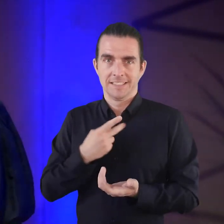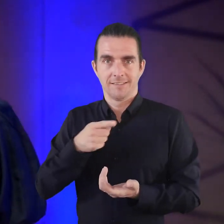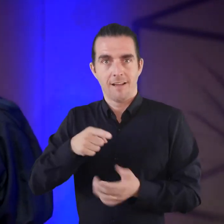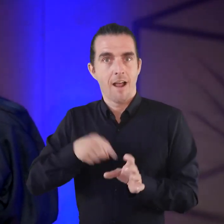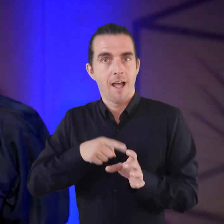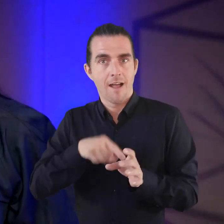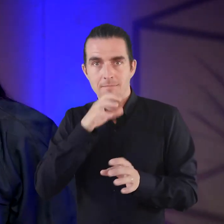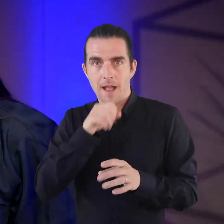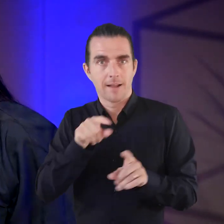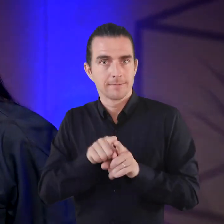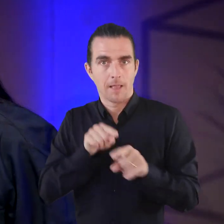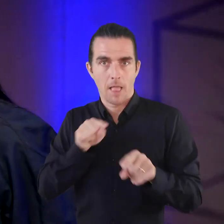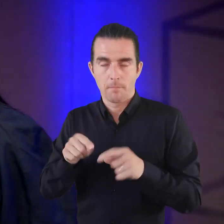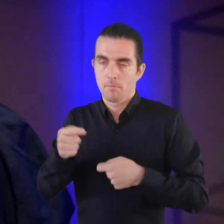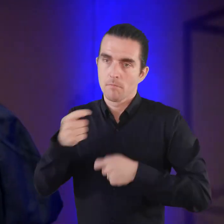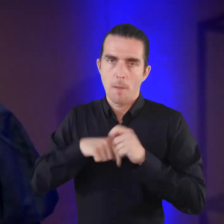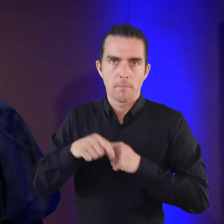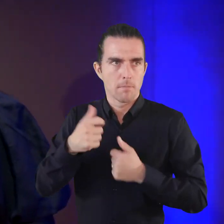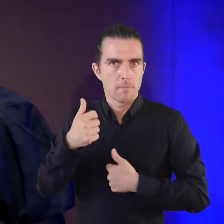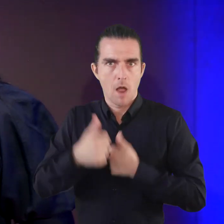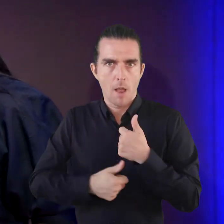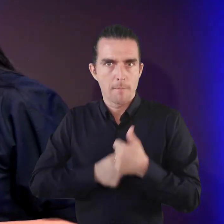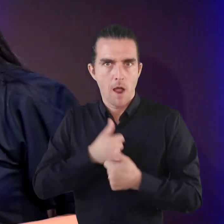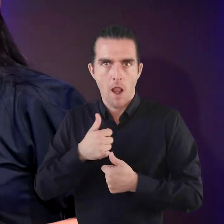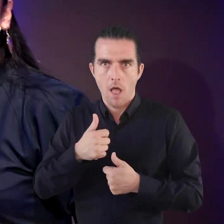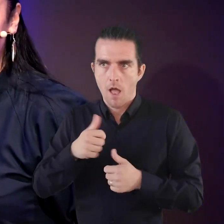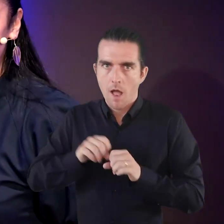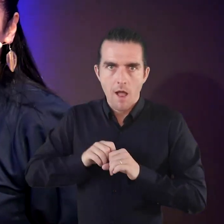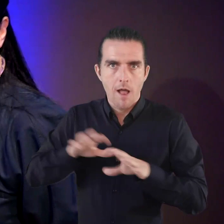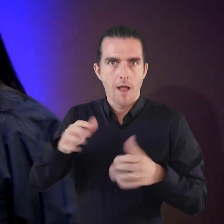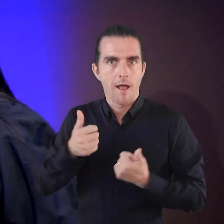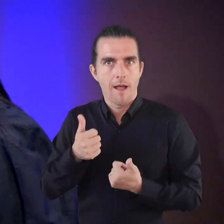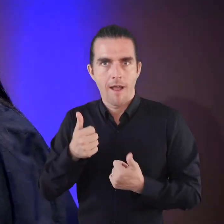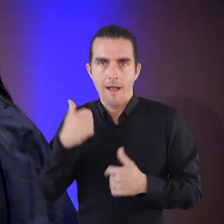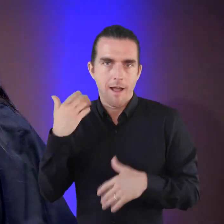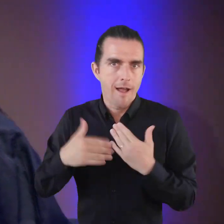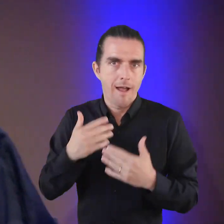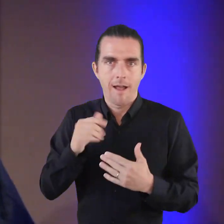culture, reclaiming his story through language